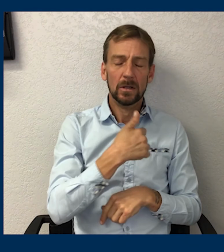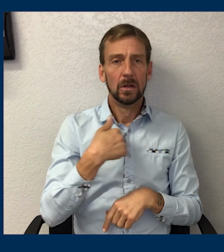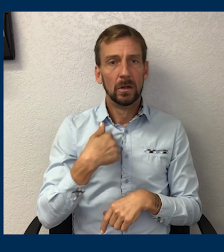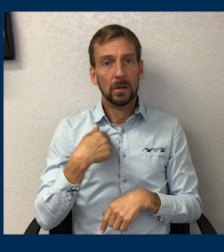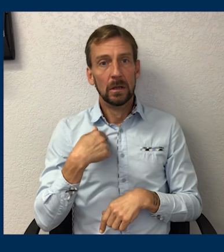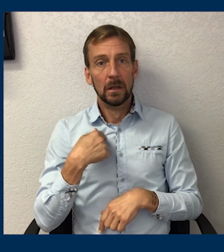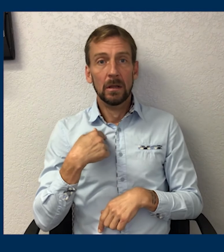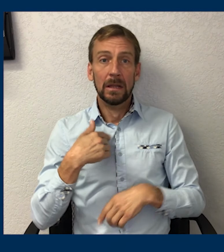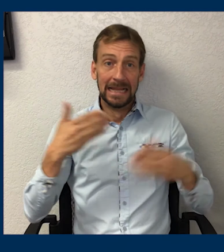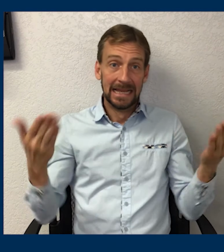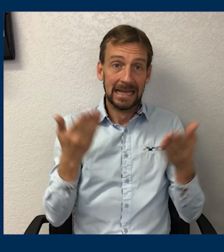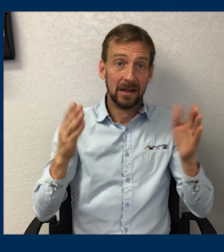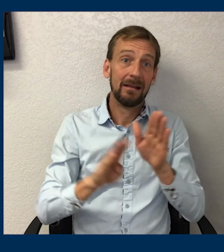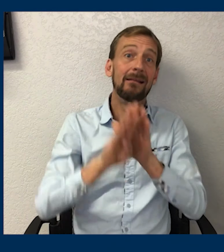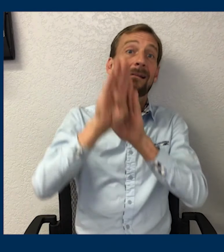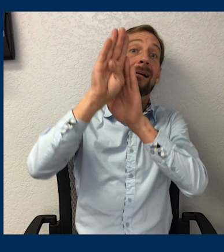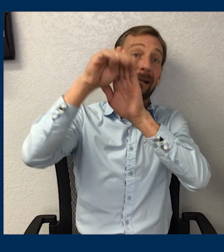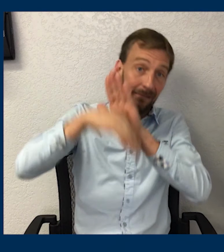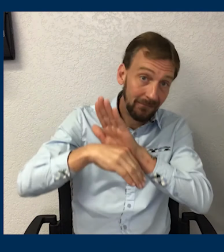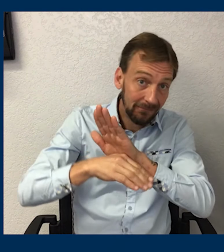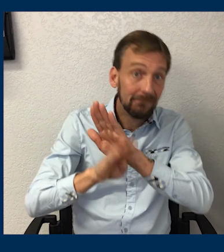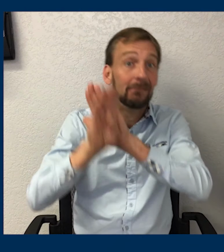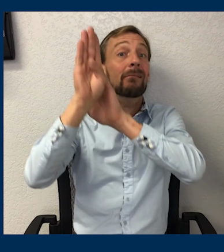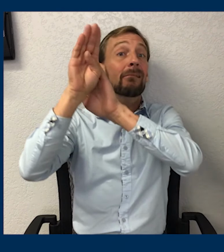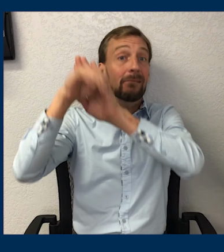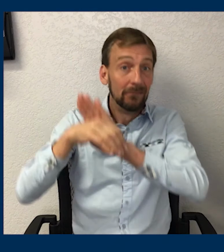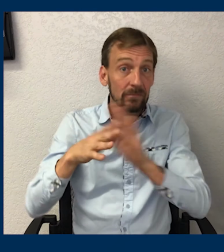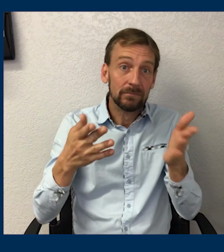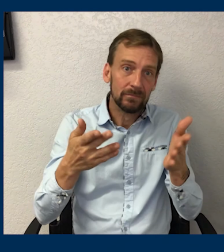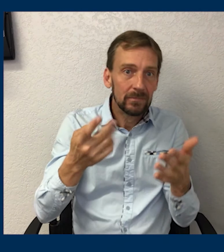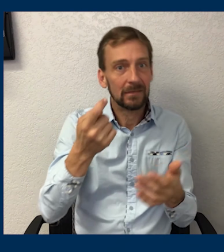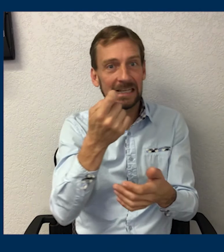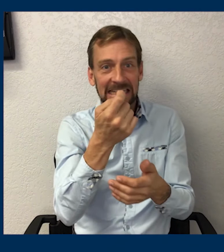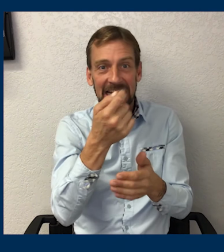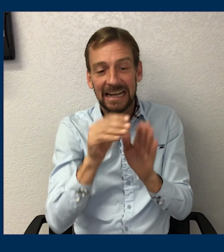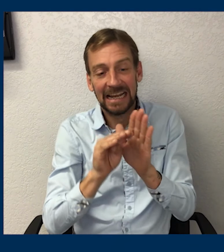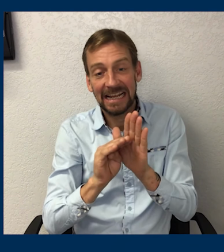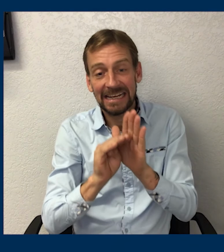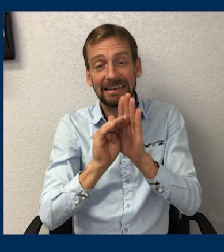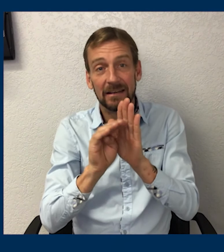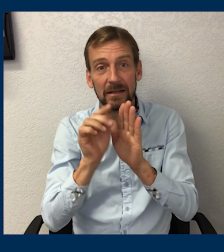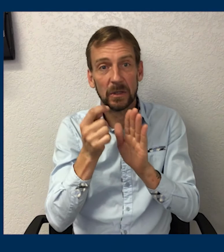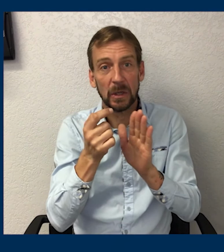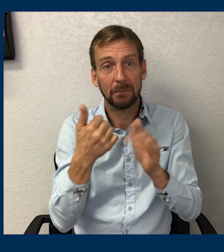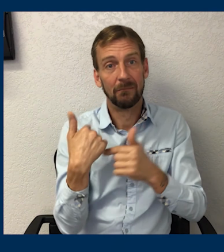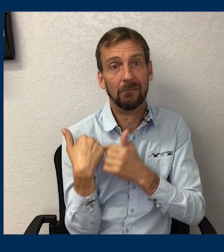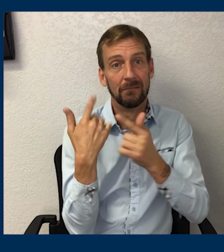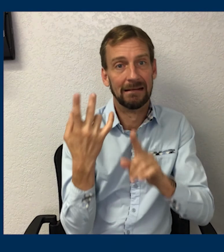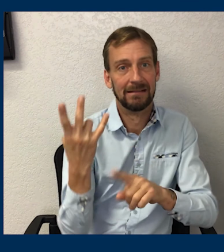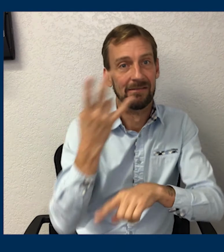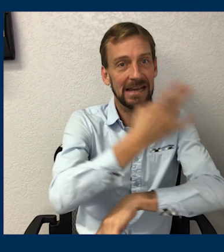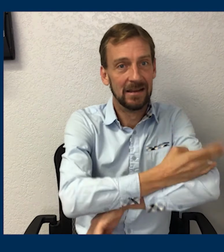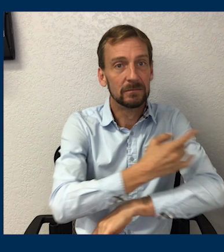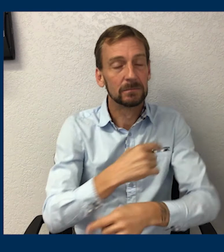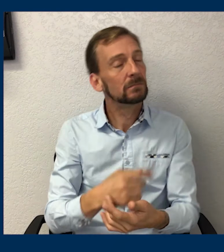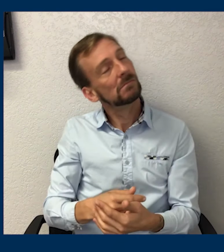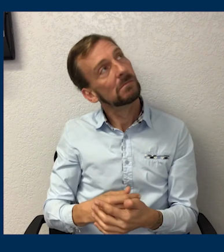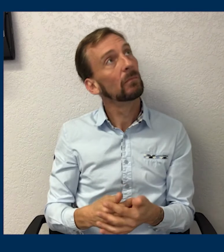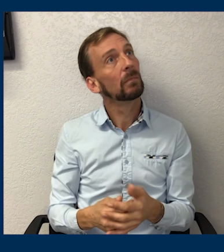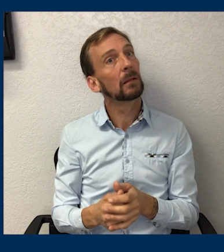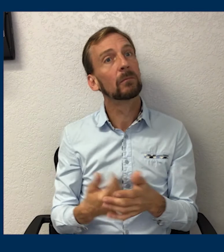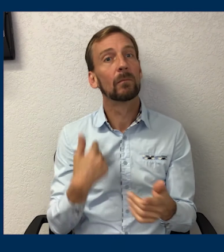higher, we've been lower. Unfortunately, again, we've had kind of a slight tick up just over the last 7 days,